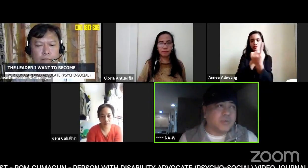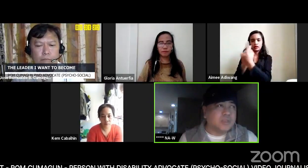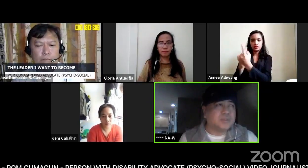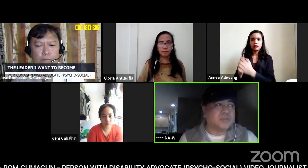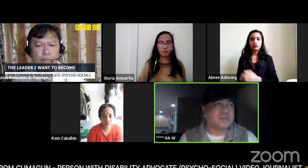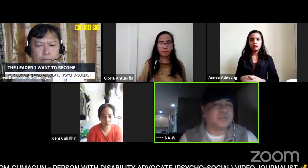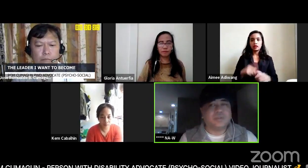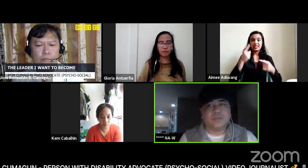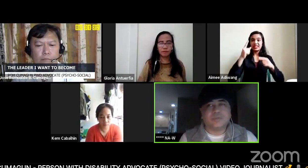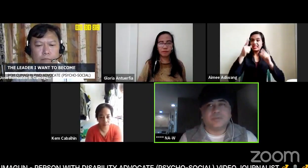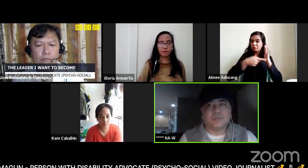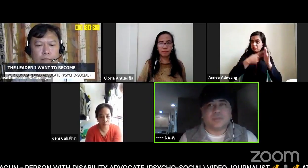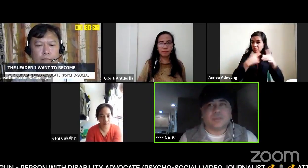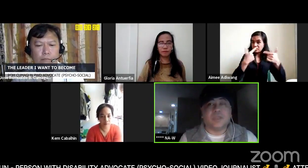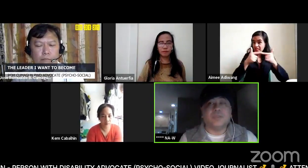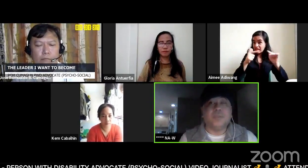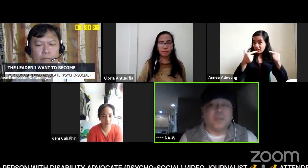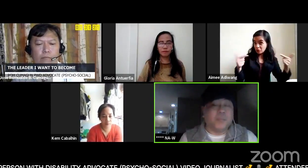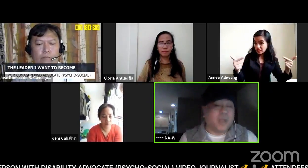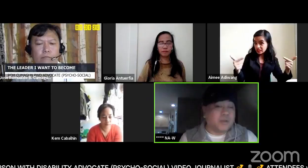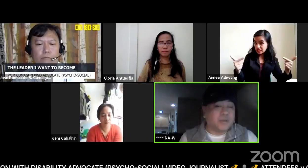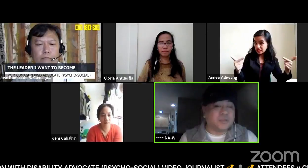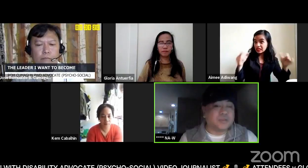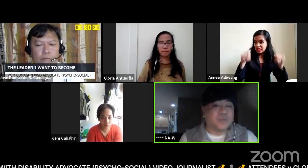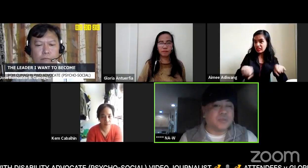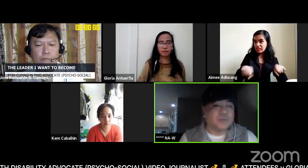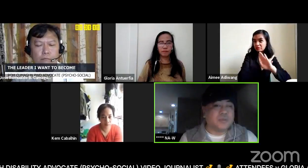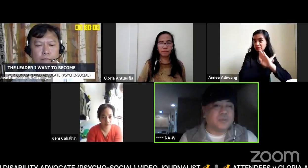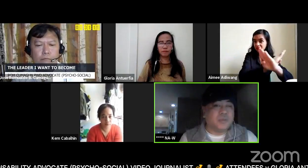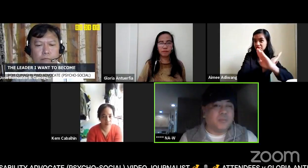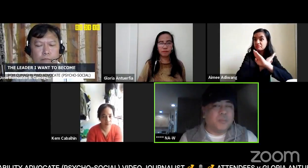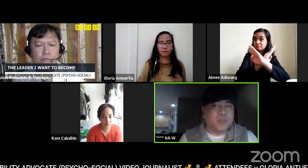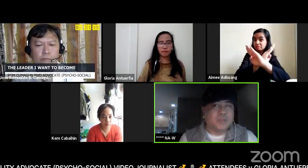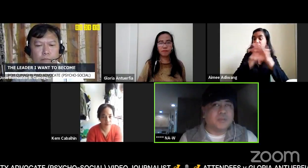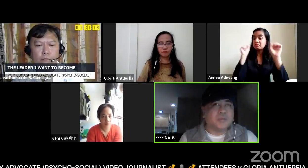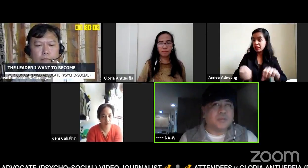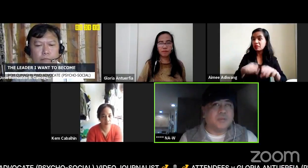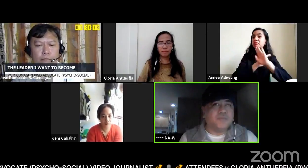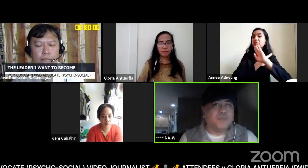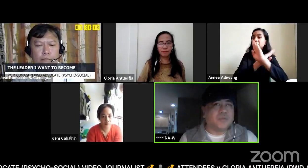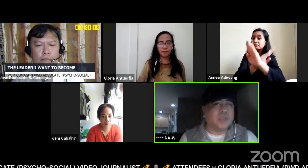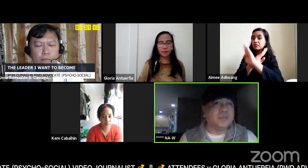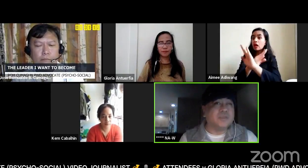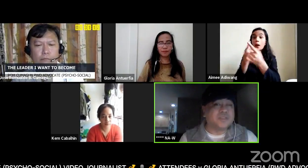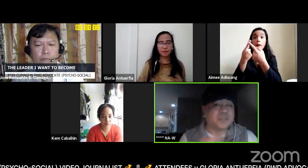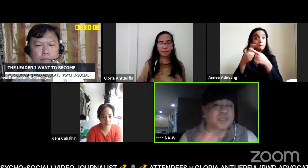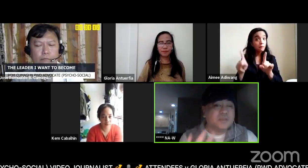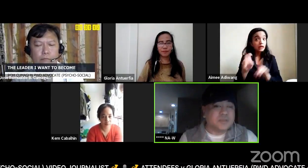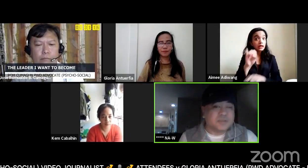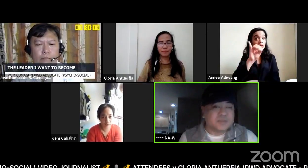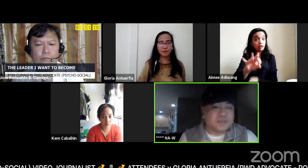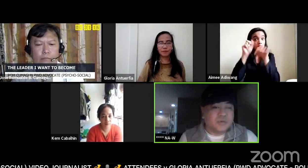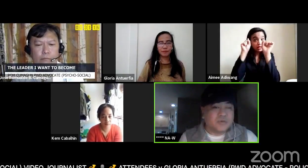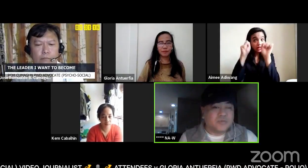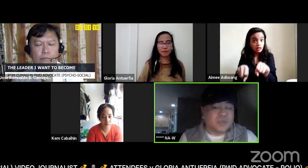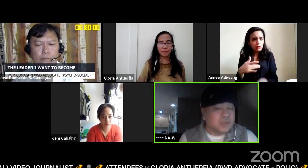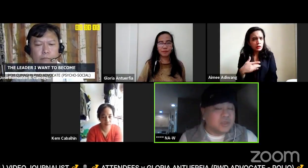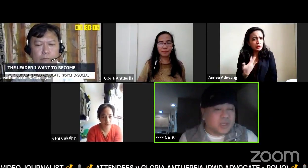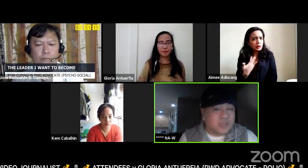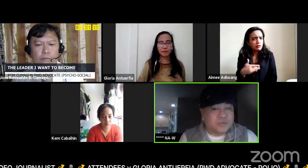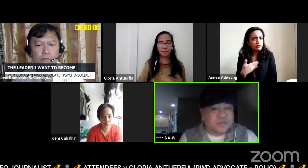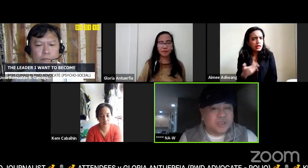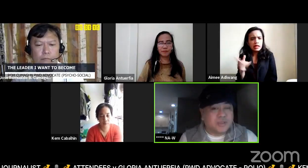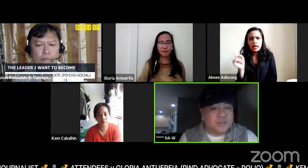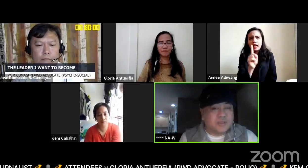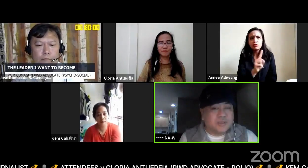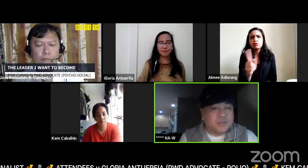Sometimes language can be a barrier as well, but if you can sense what